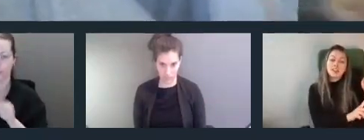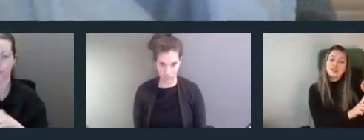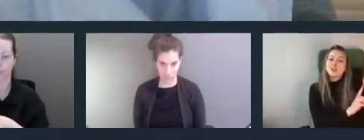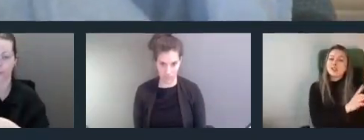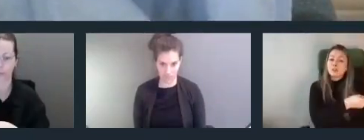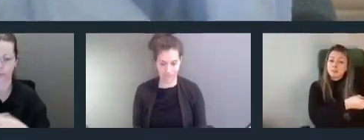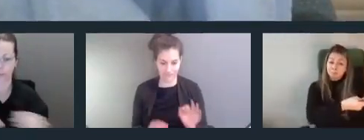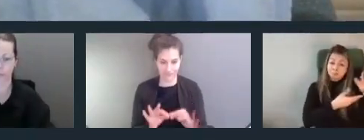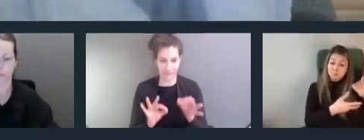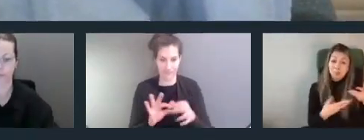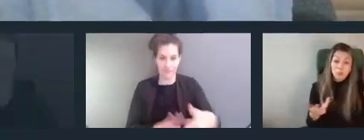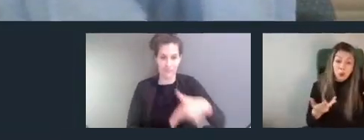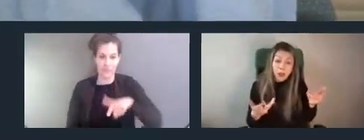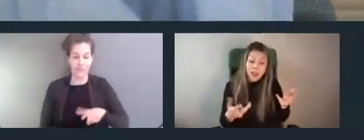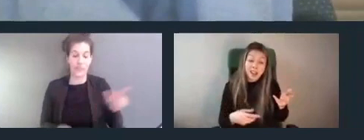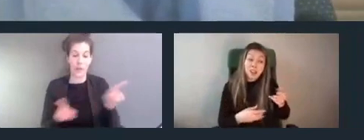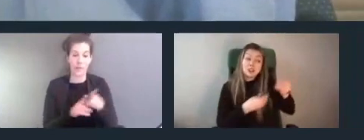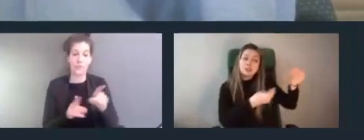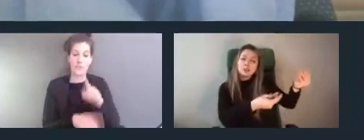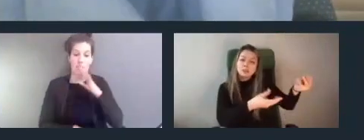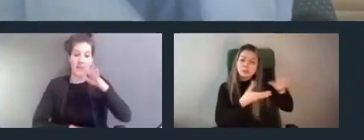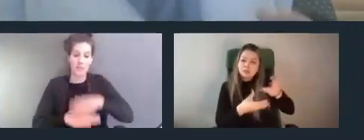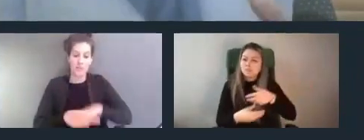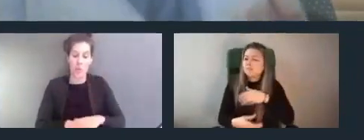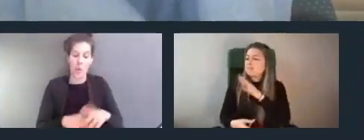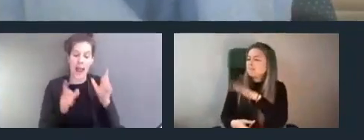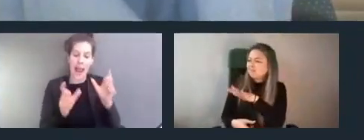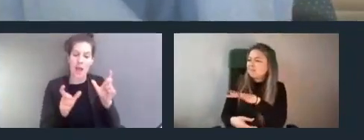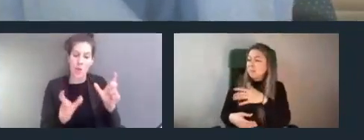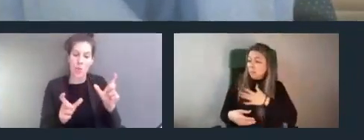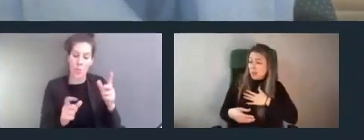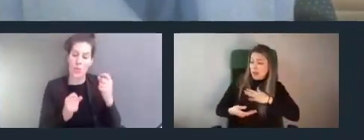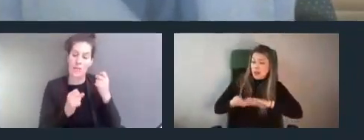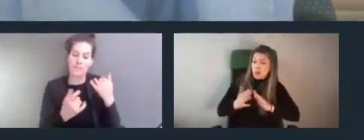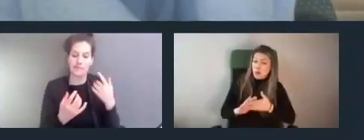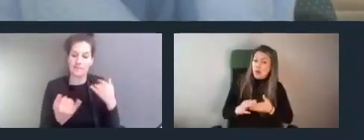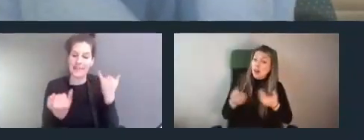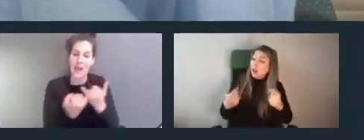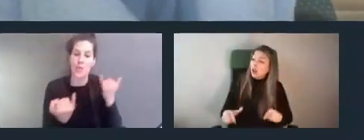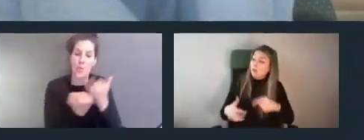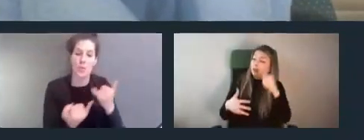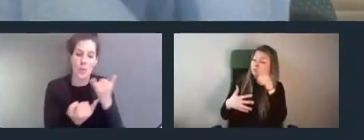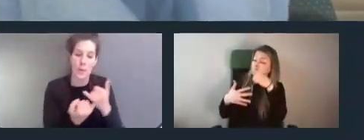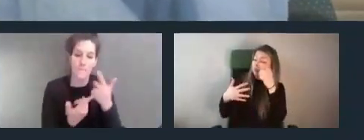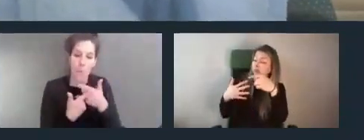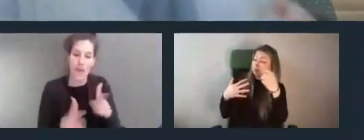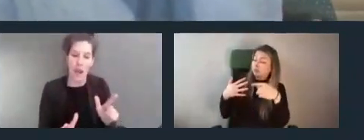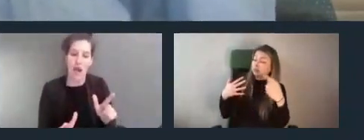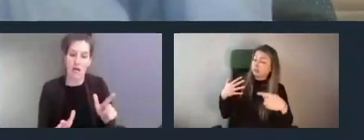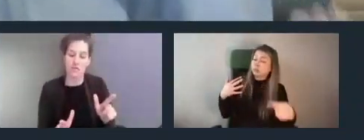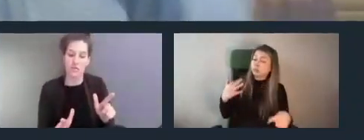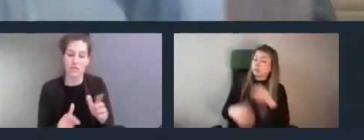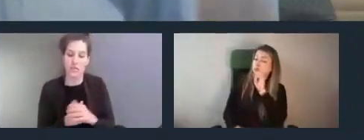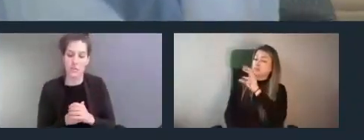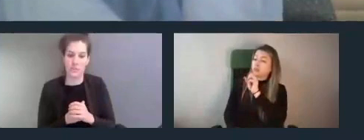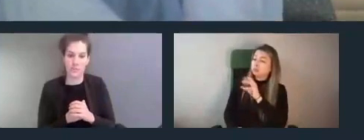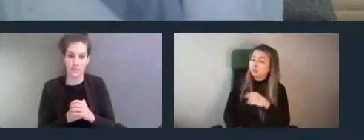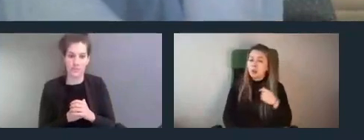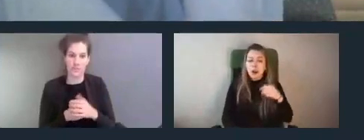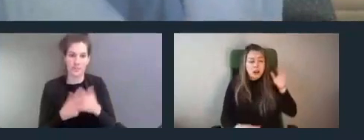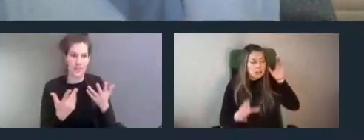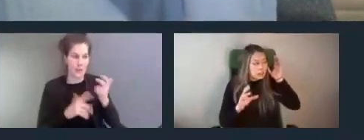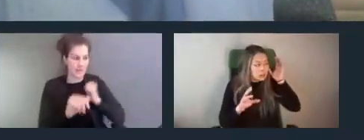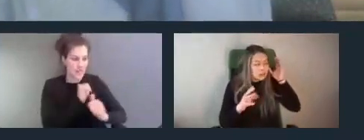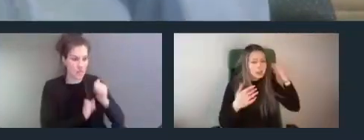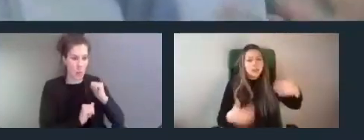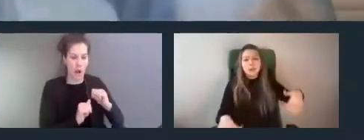the atrocities that took place in his community, and what it meant for so many who are now trying really